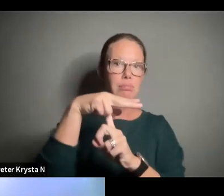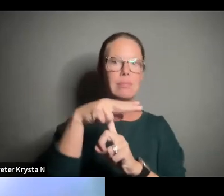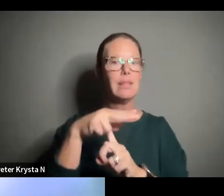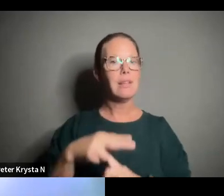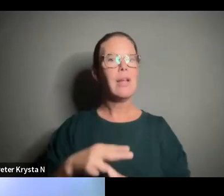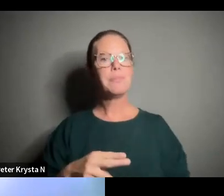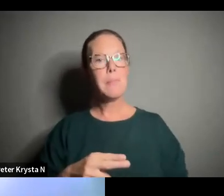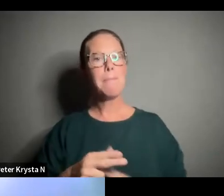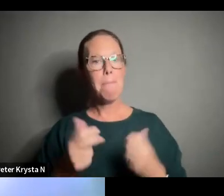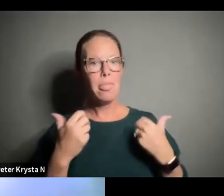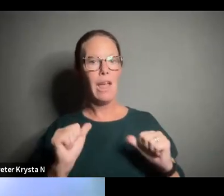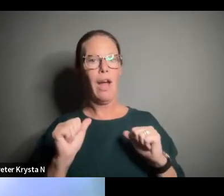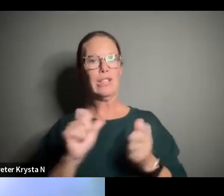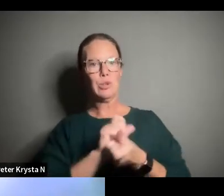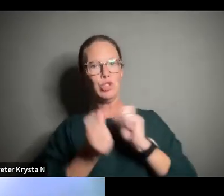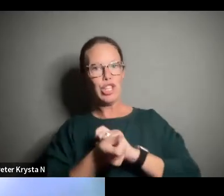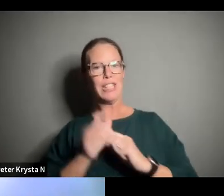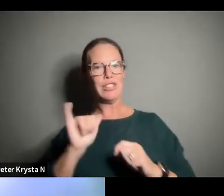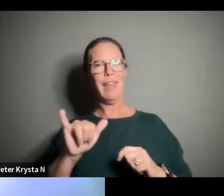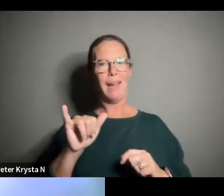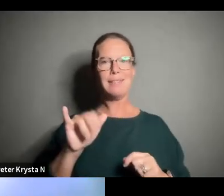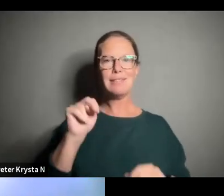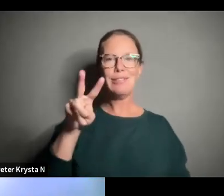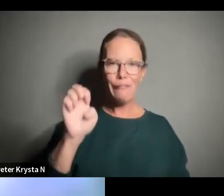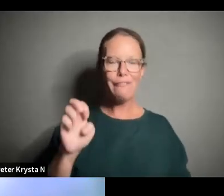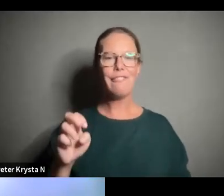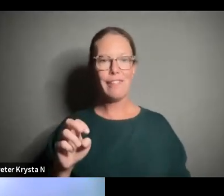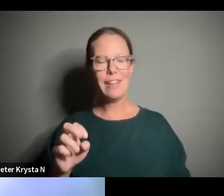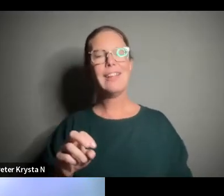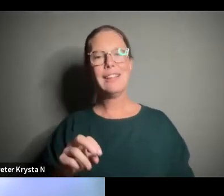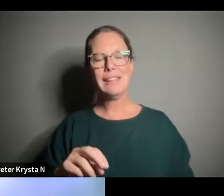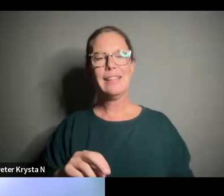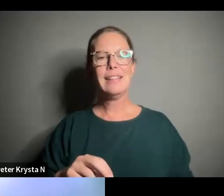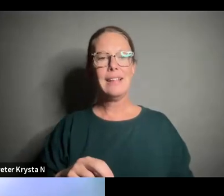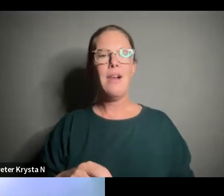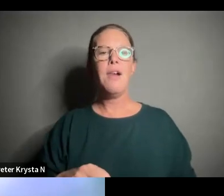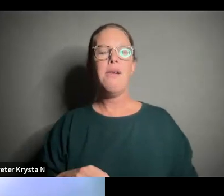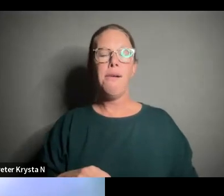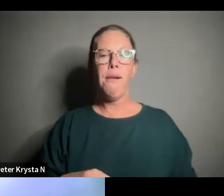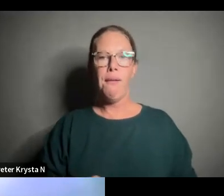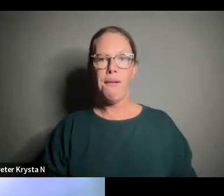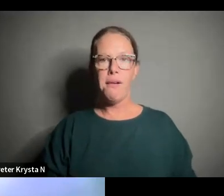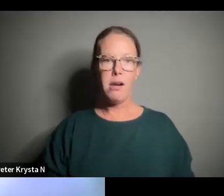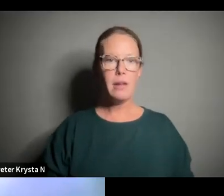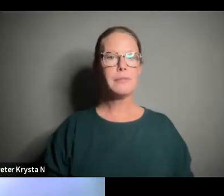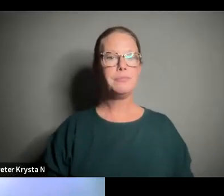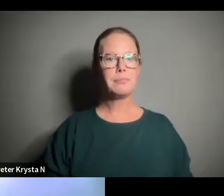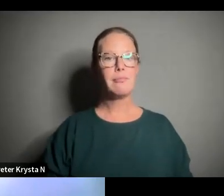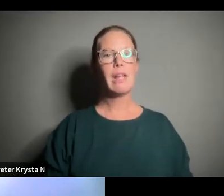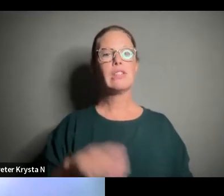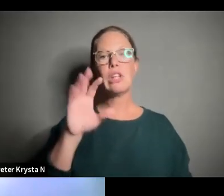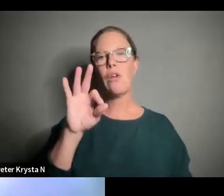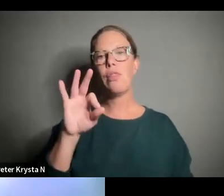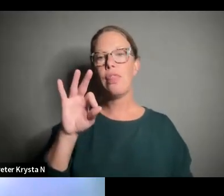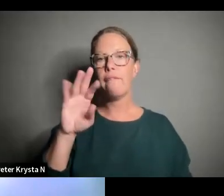at trying to change that milieu, right? To get more ways past that injury. So I always like to say the phrenic motor neurons